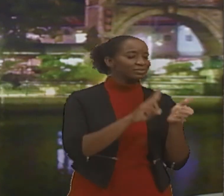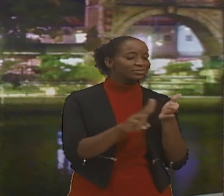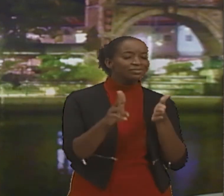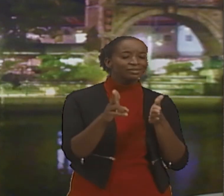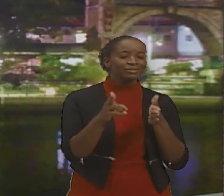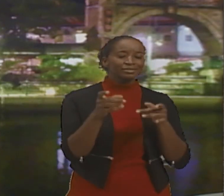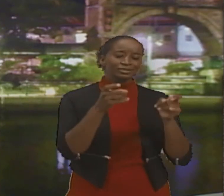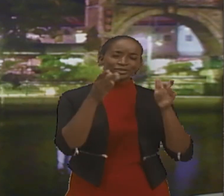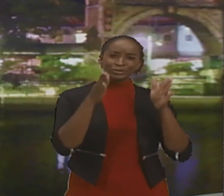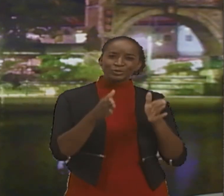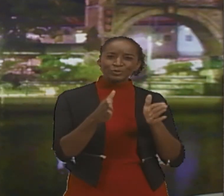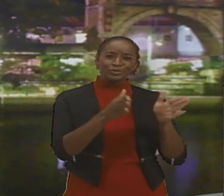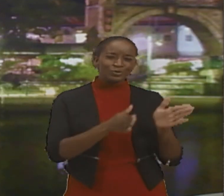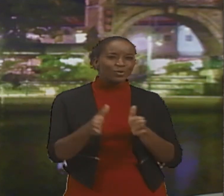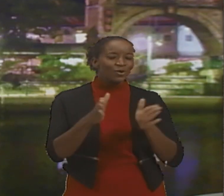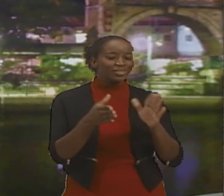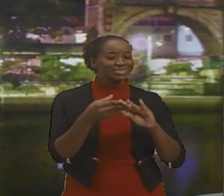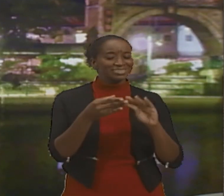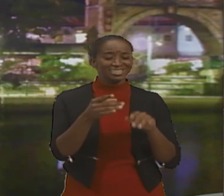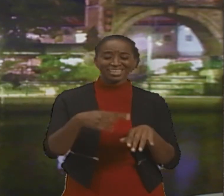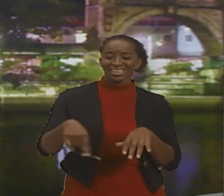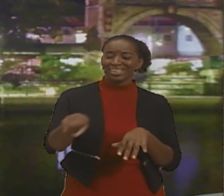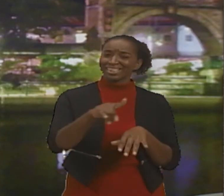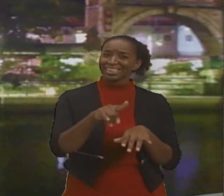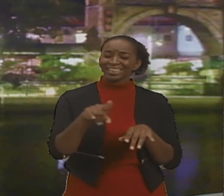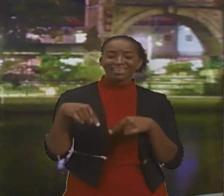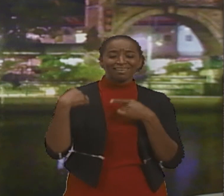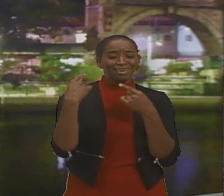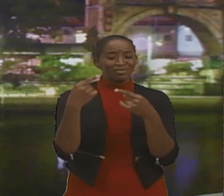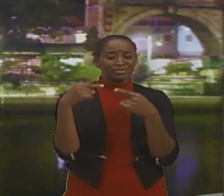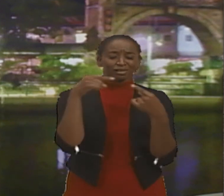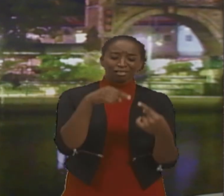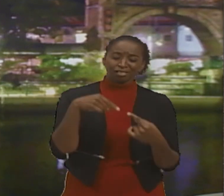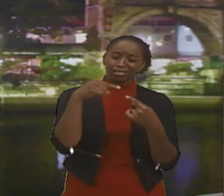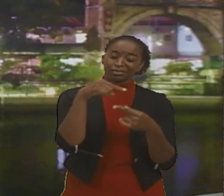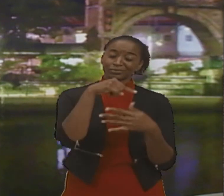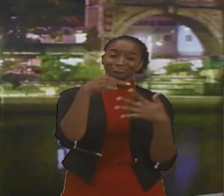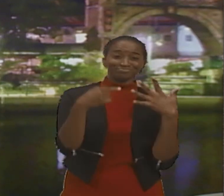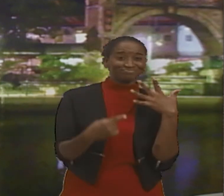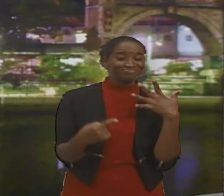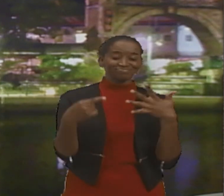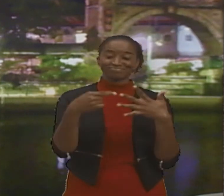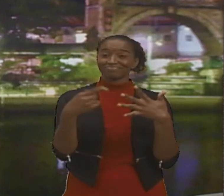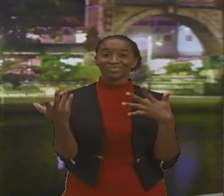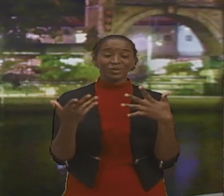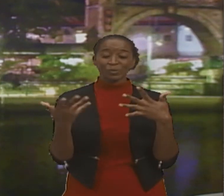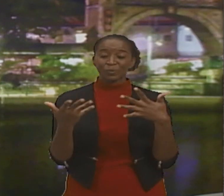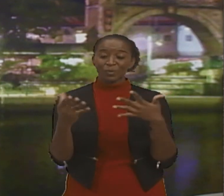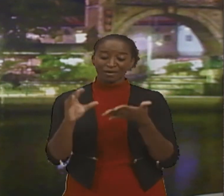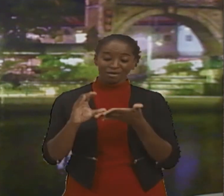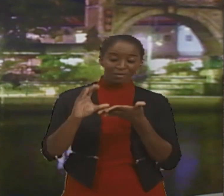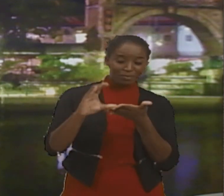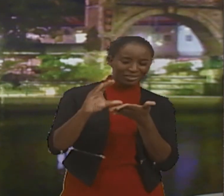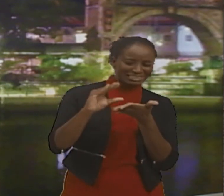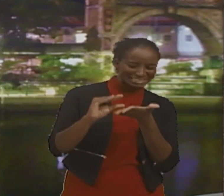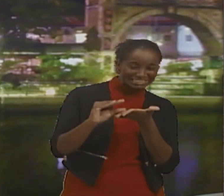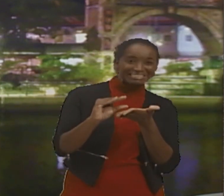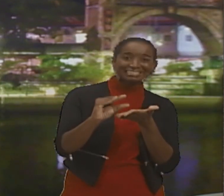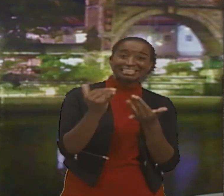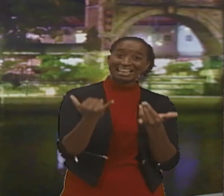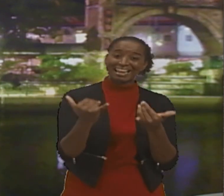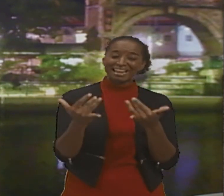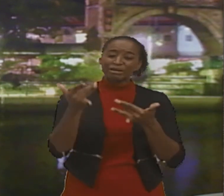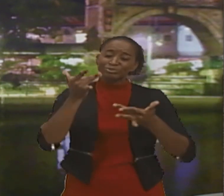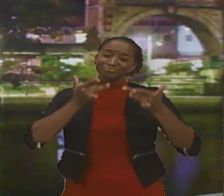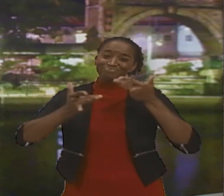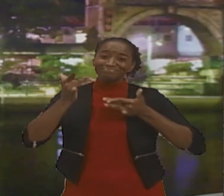Dwayne Paul, says that the sugar workers have already been dealing with various issues, including low pay, and have very little to survive on. He